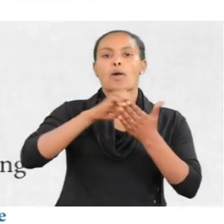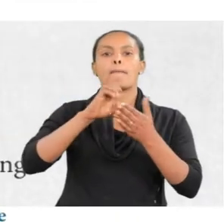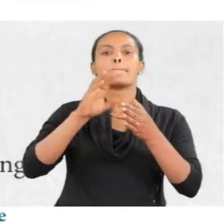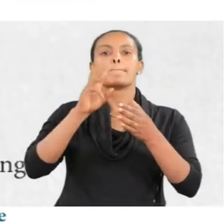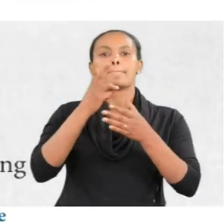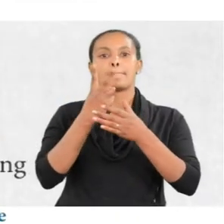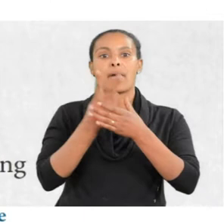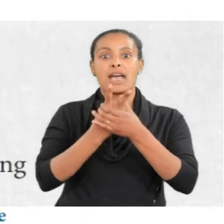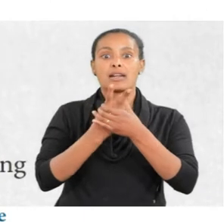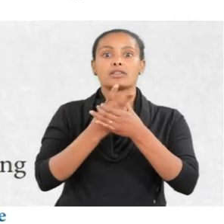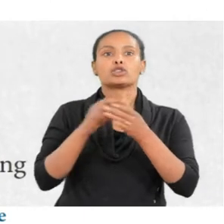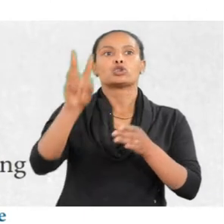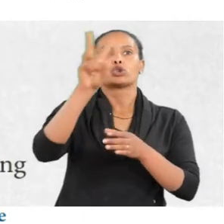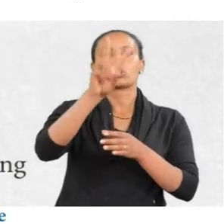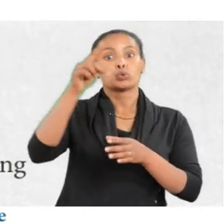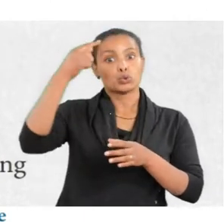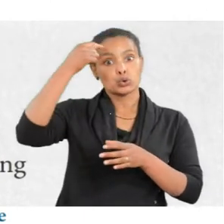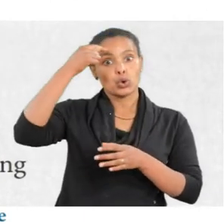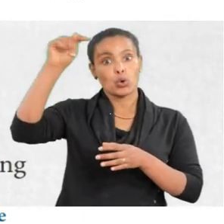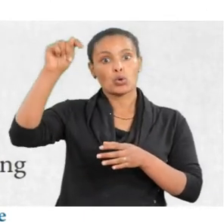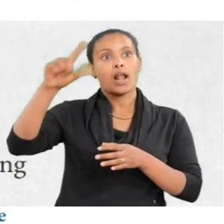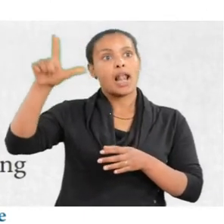theory. The two theories,